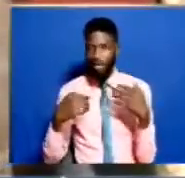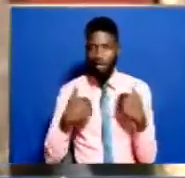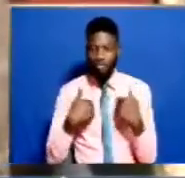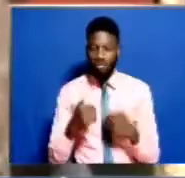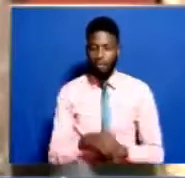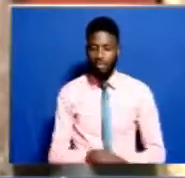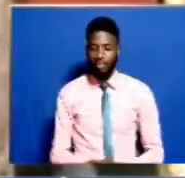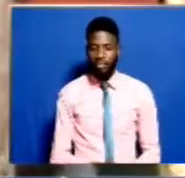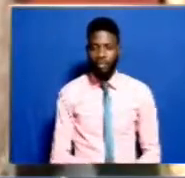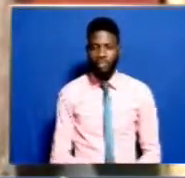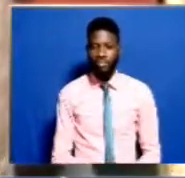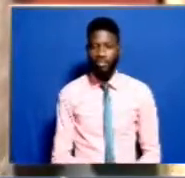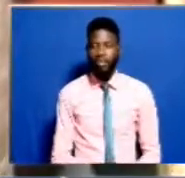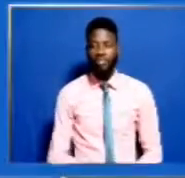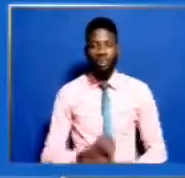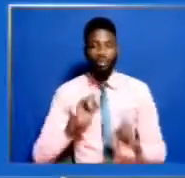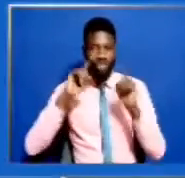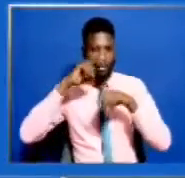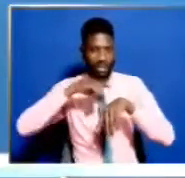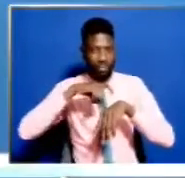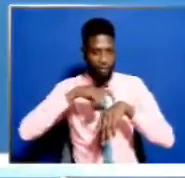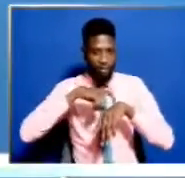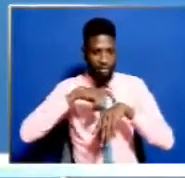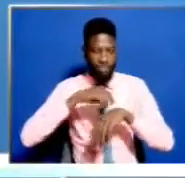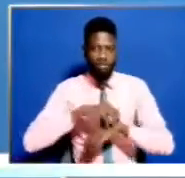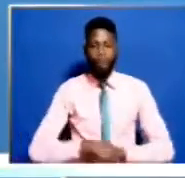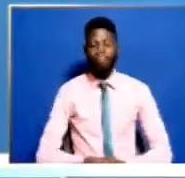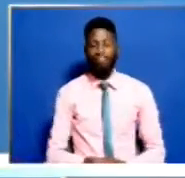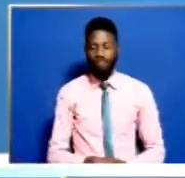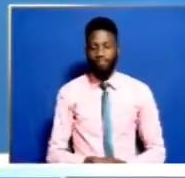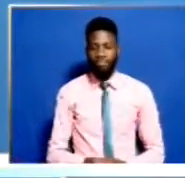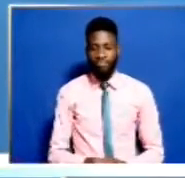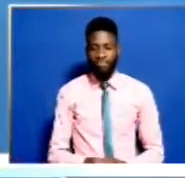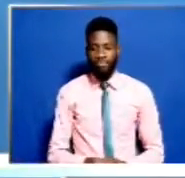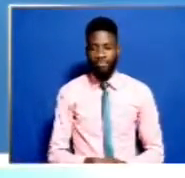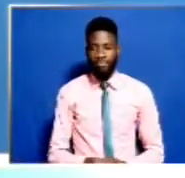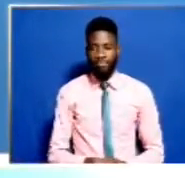are. Speaking at the funeral. Now this one is an